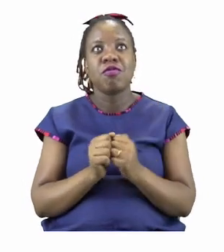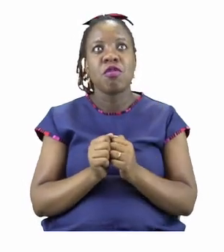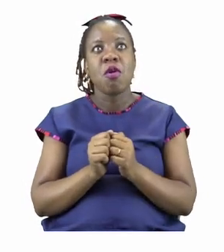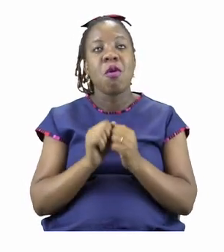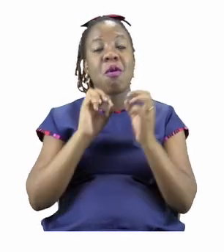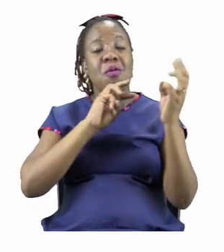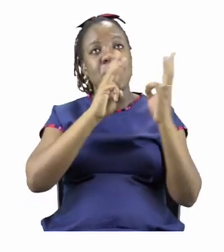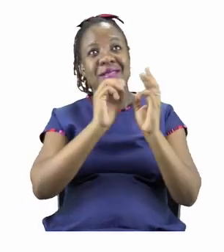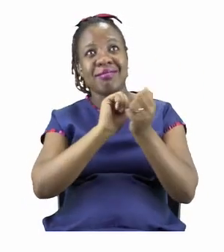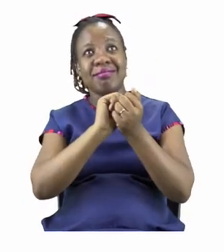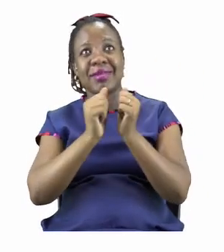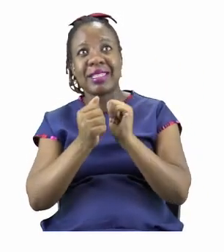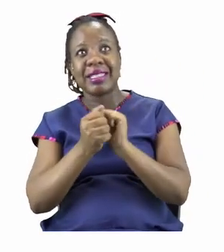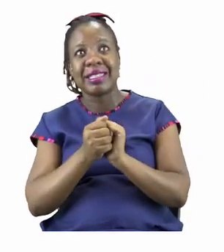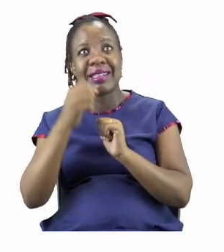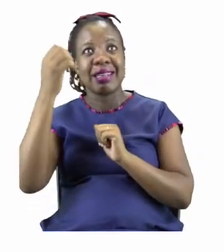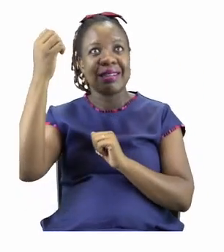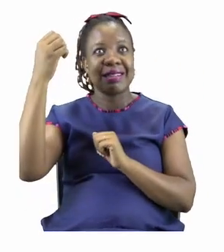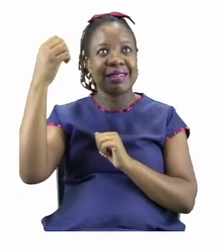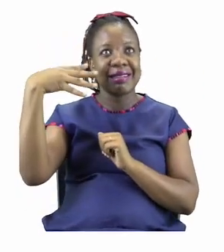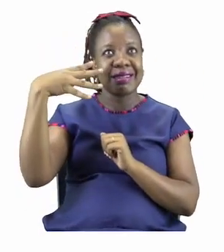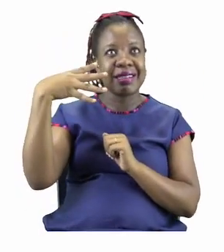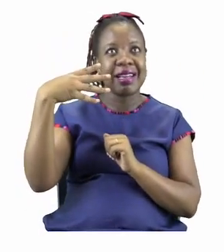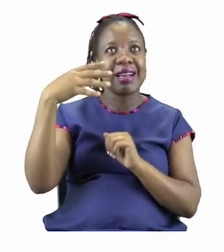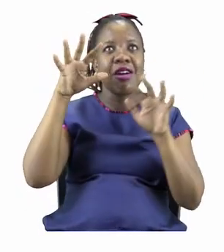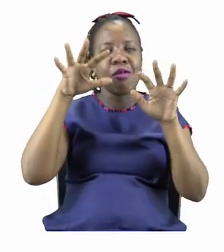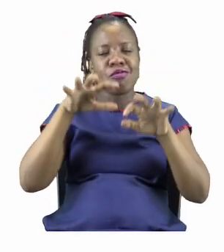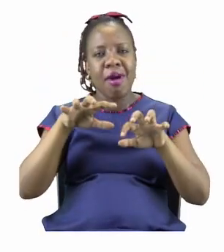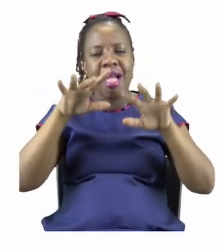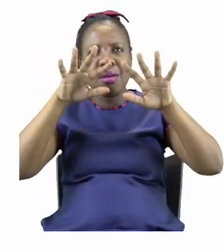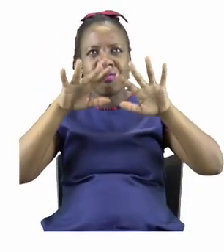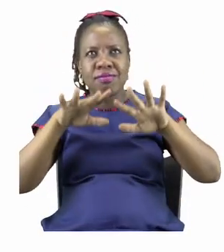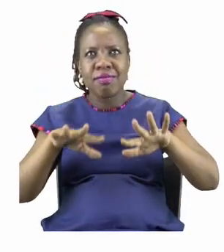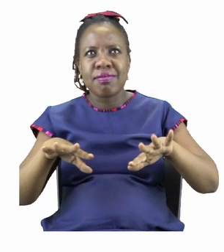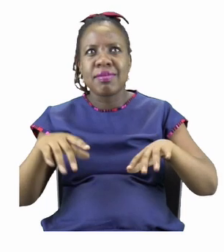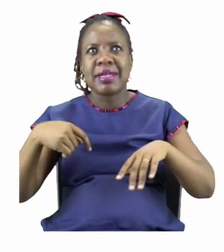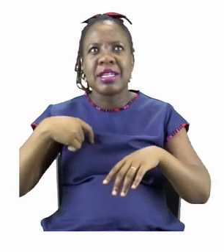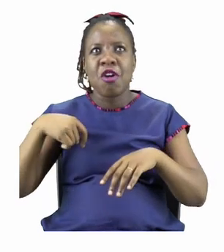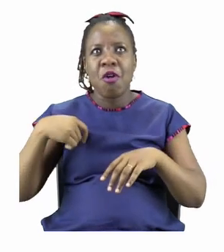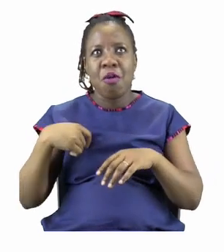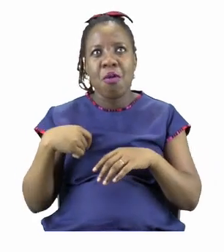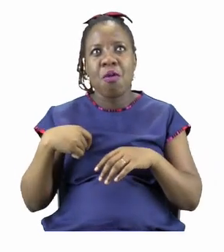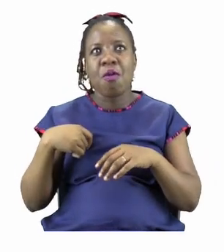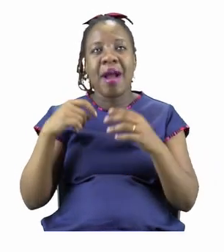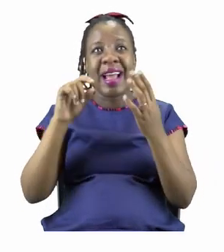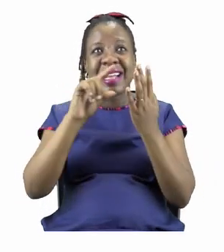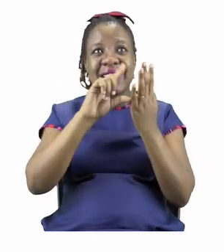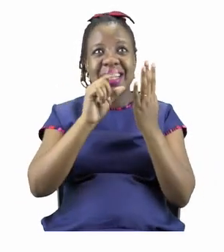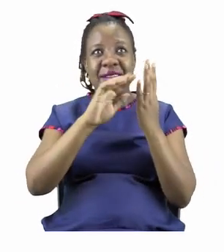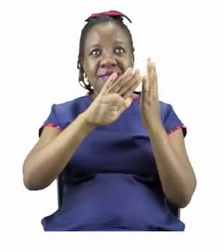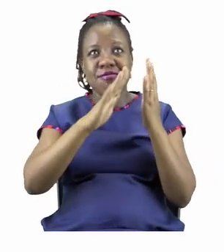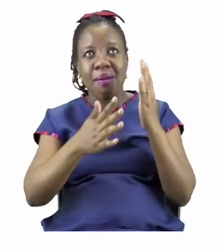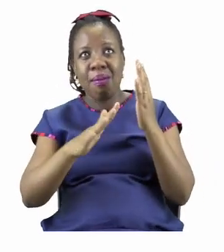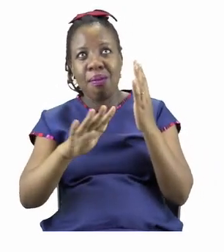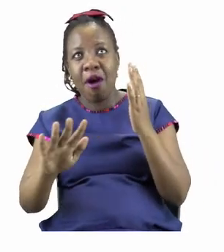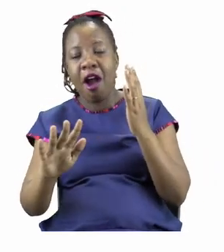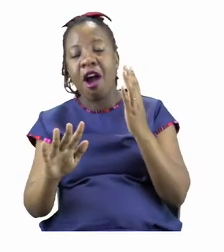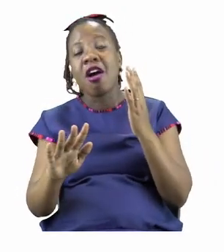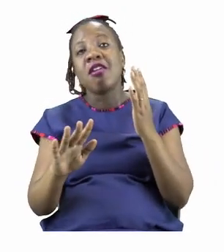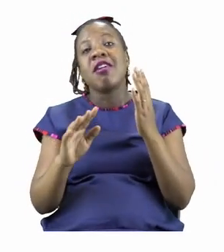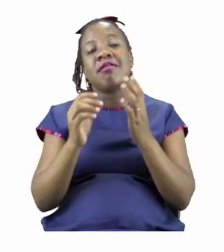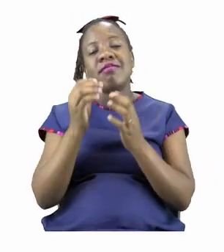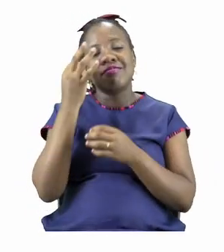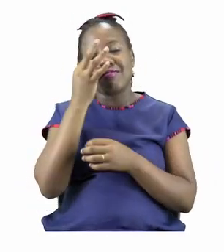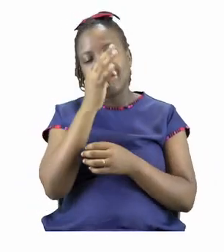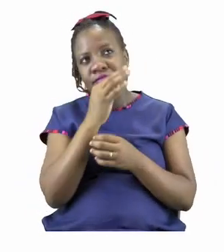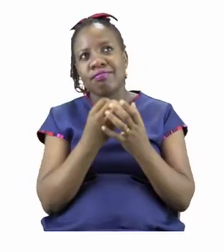and flowers grow. Winter, spring, summer, fall. There are seasons,